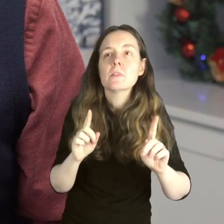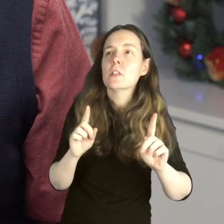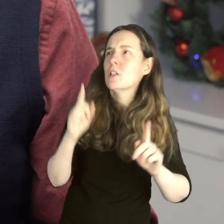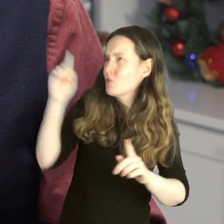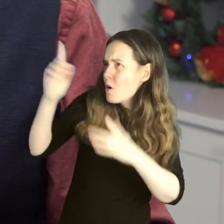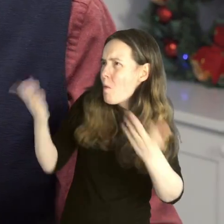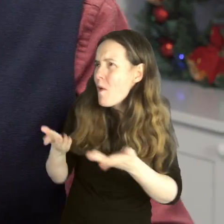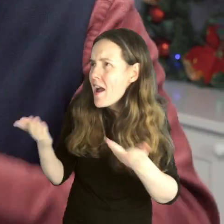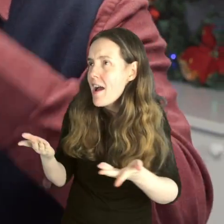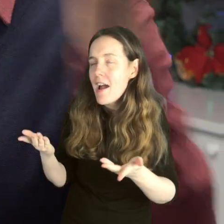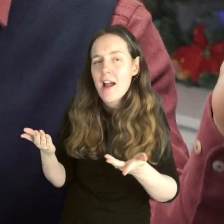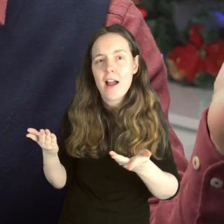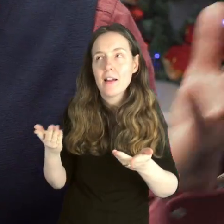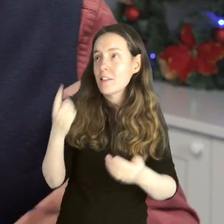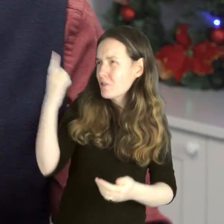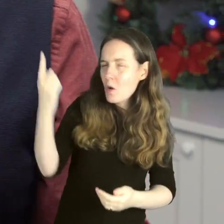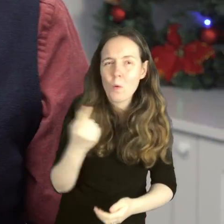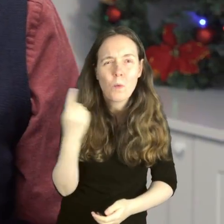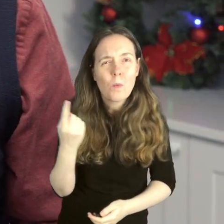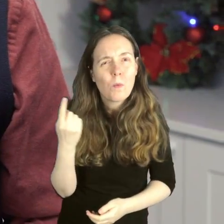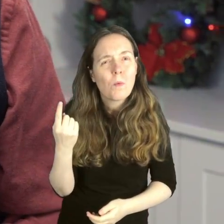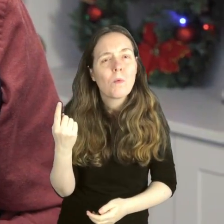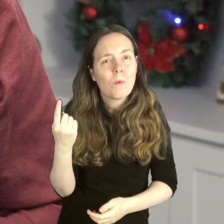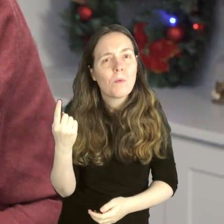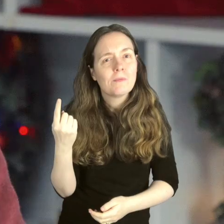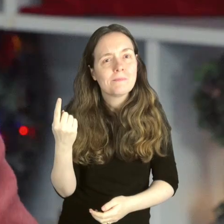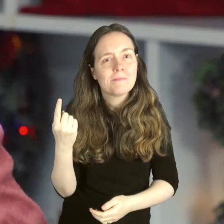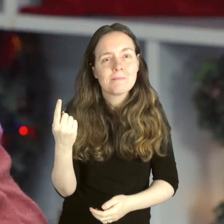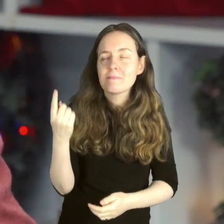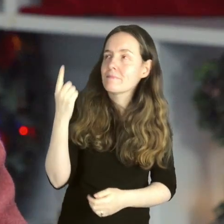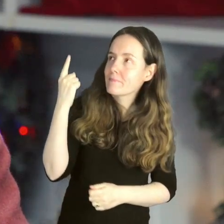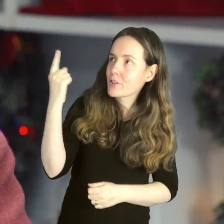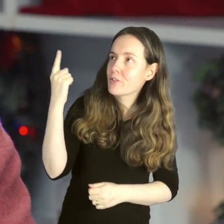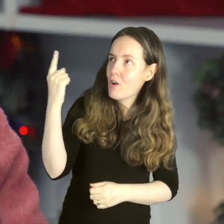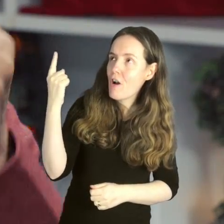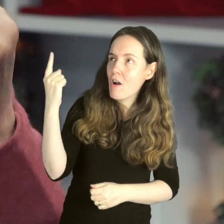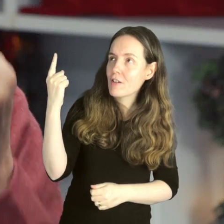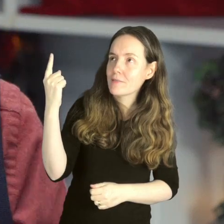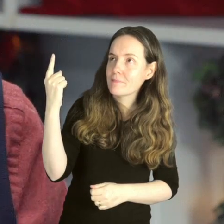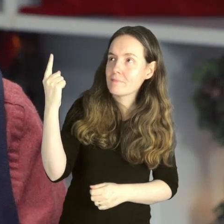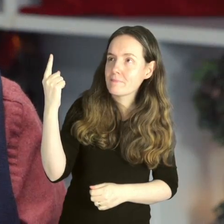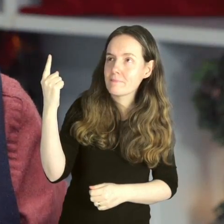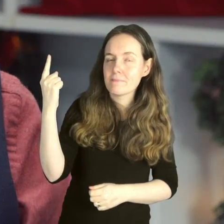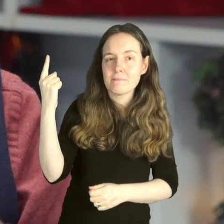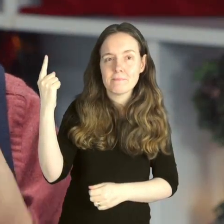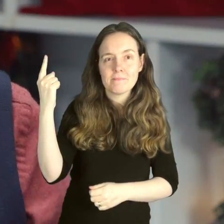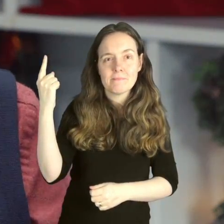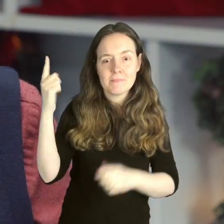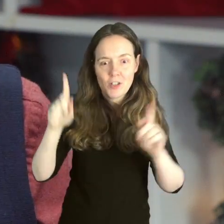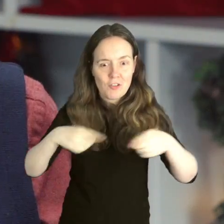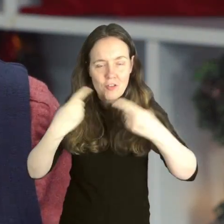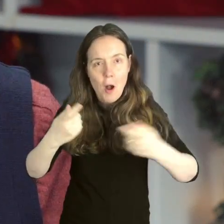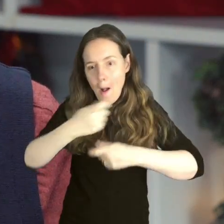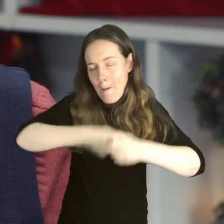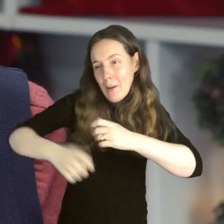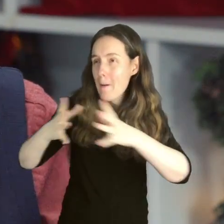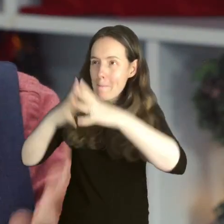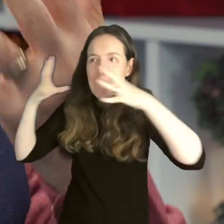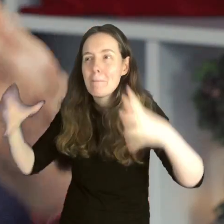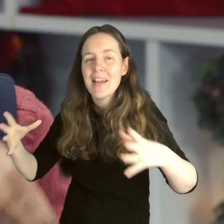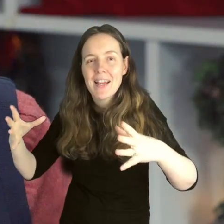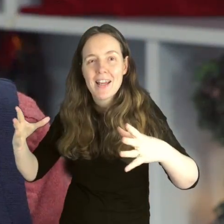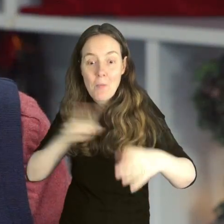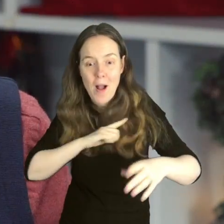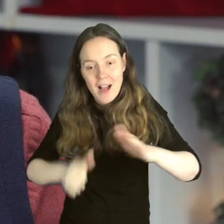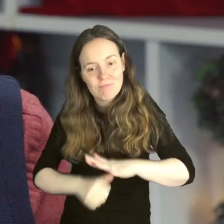God? Who is God? God couldn't have made himself bigger